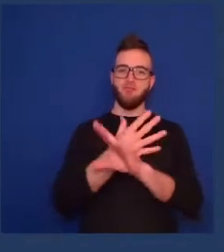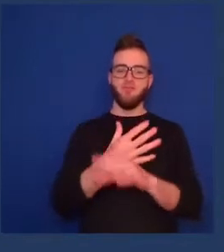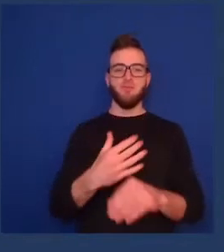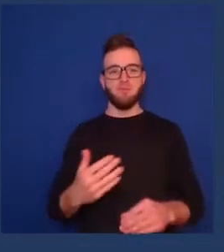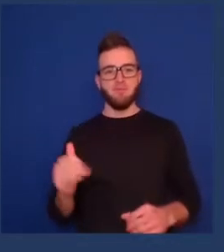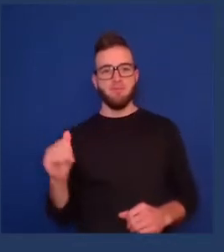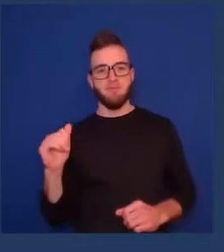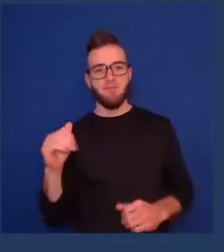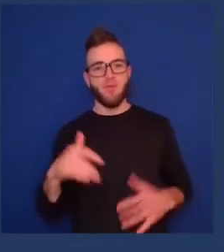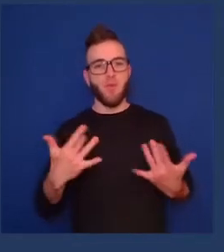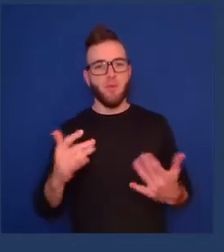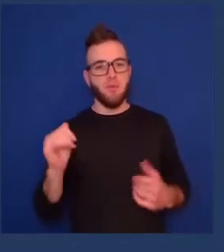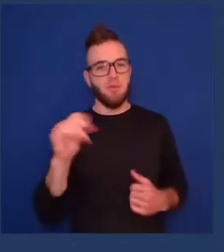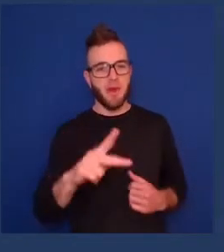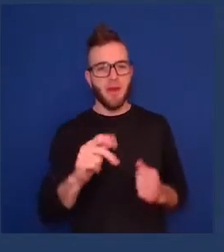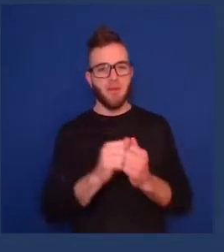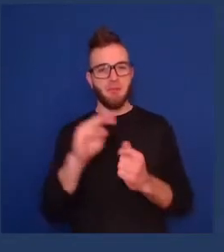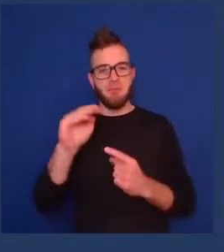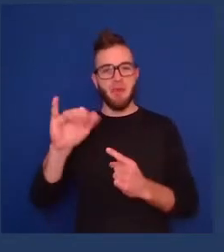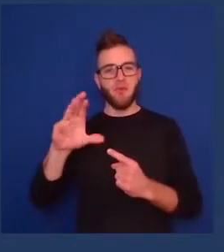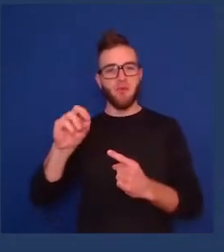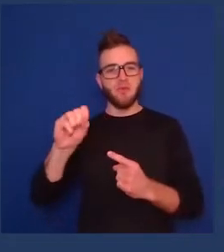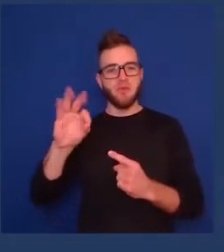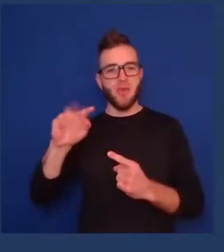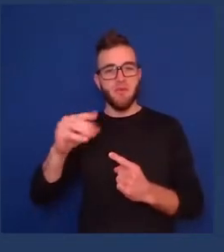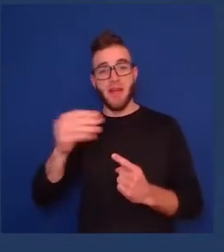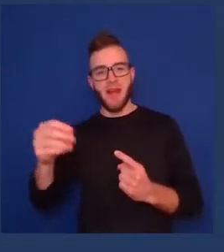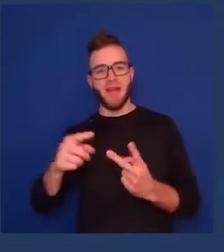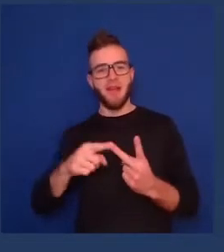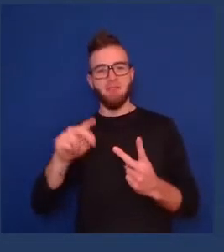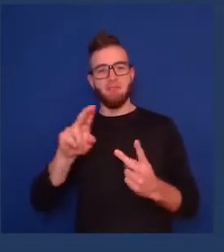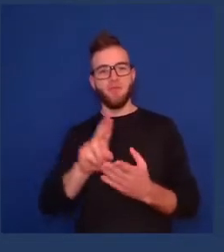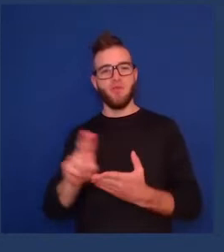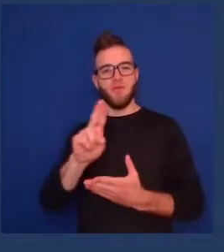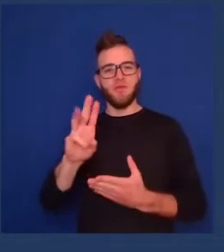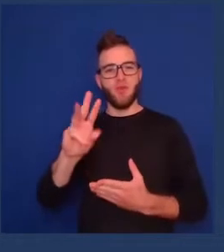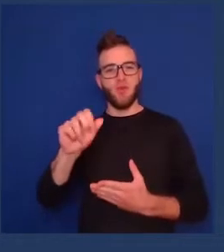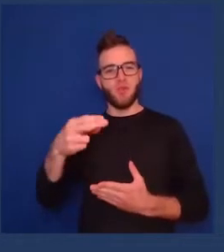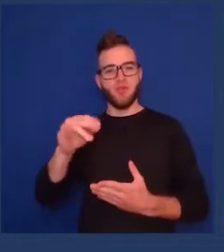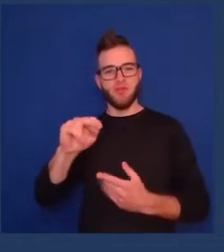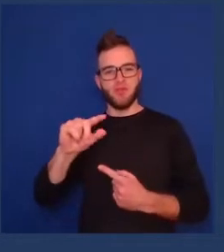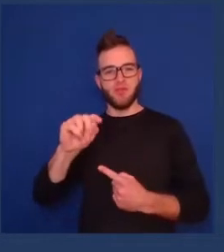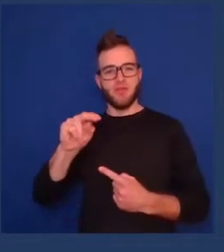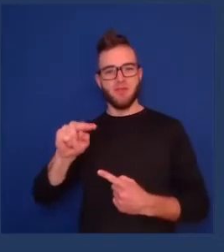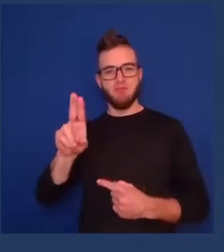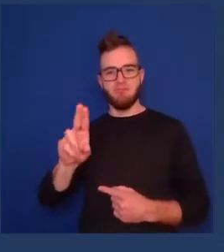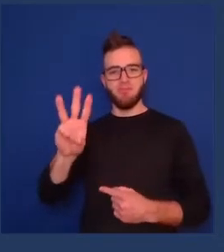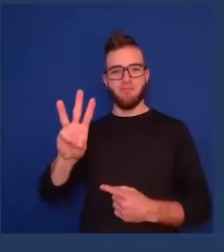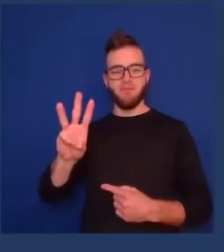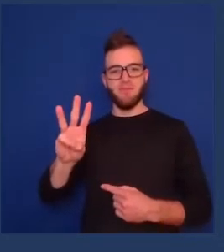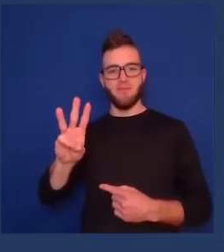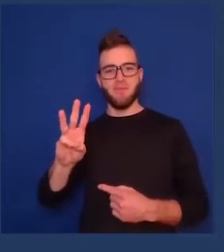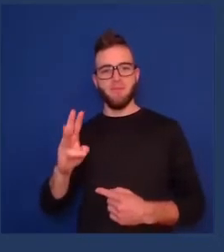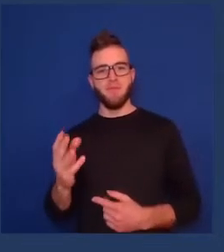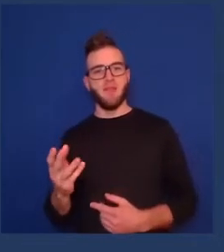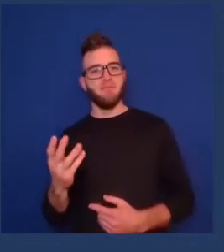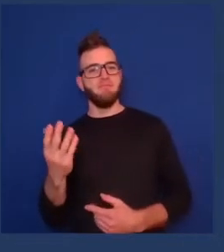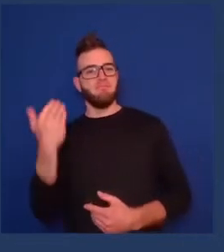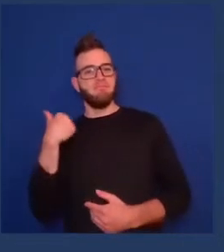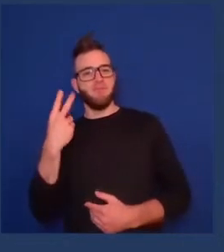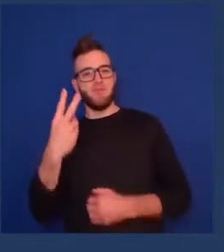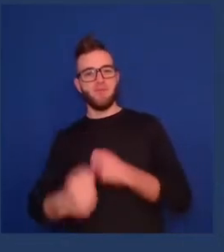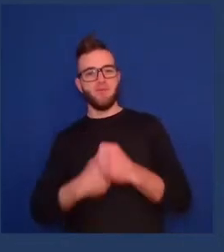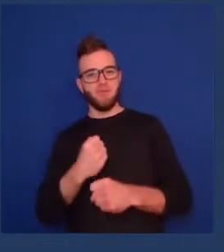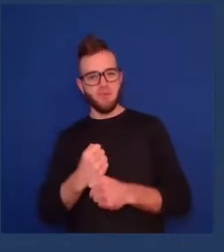University of Washington. After 2 years, just 2 years ago, I was a part of the community that brought the Special Olympics